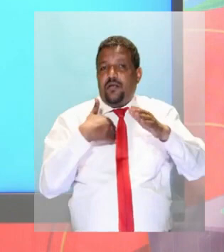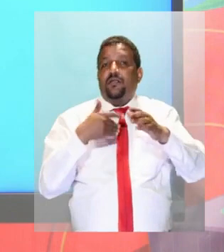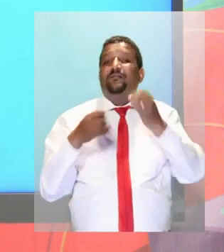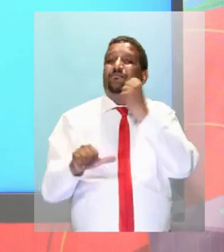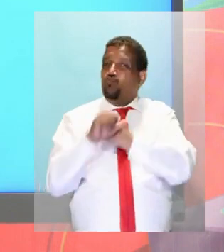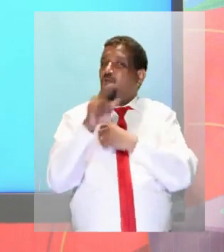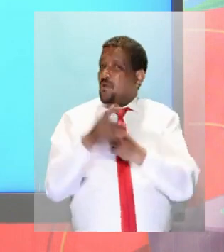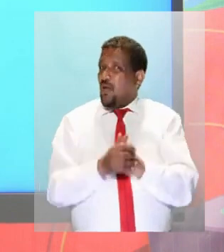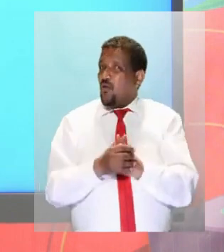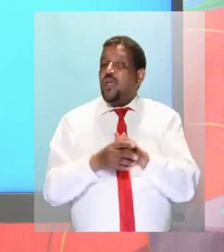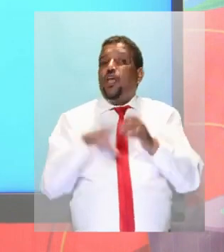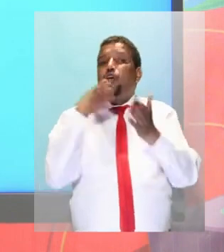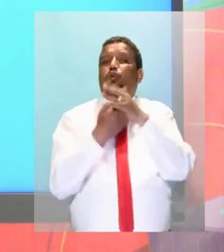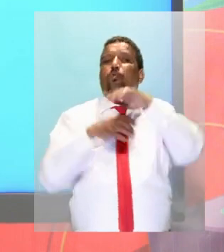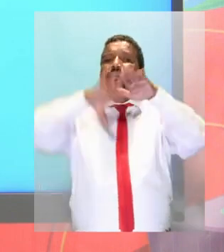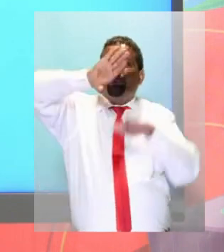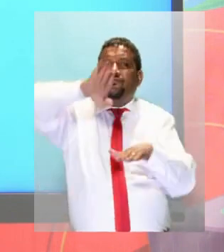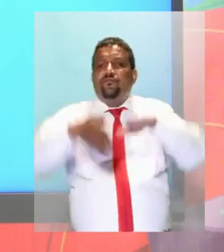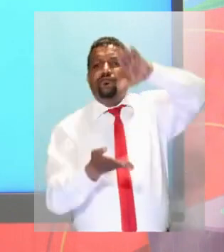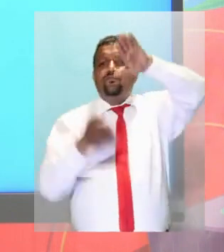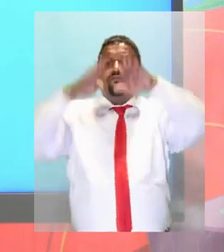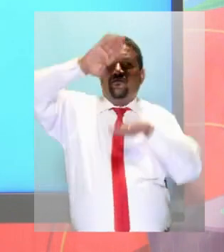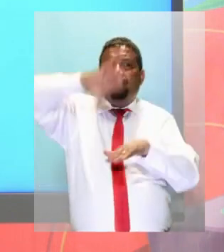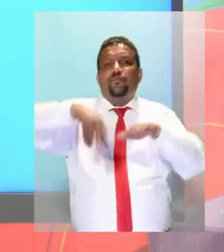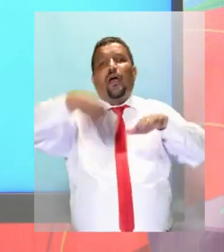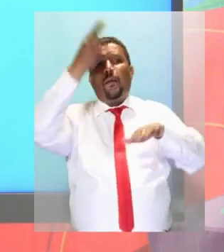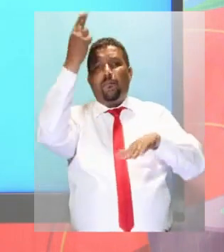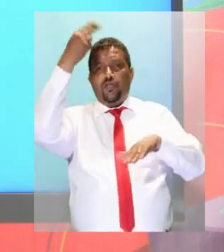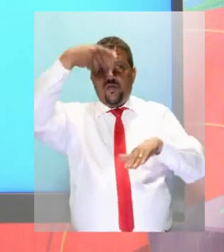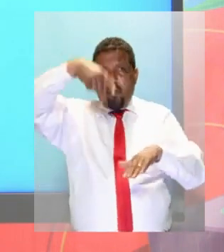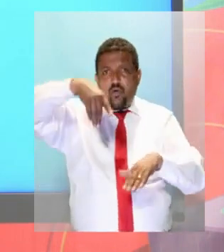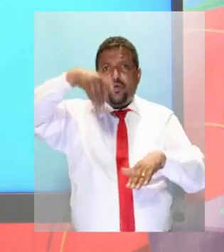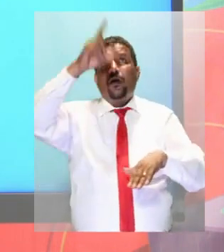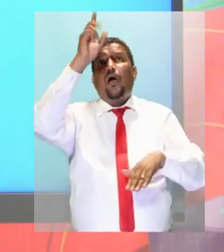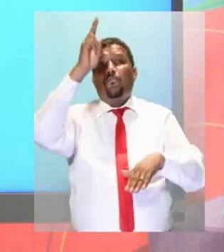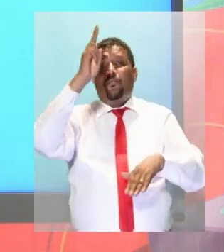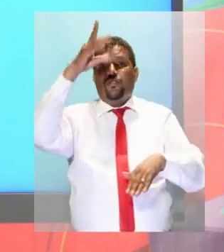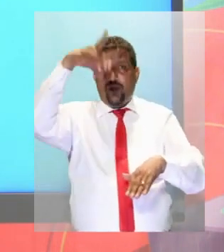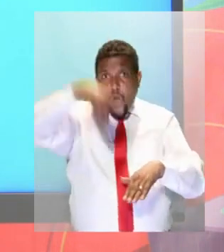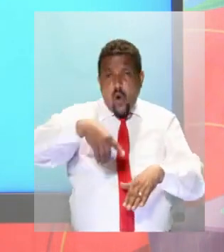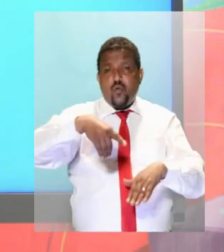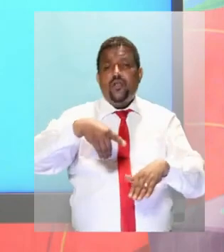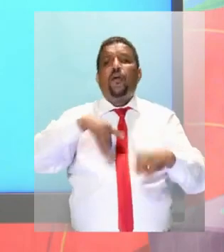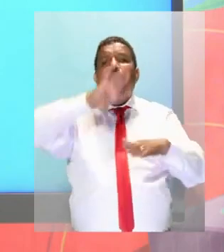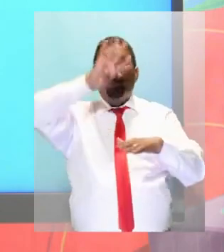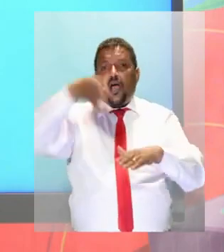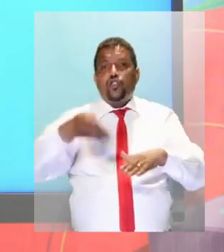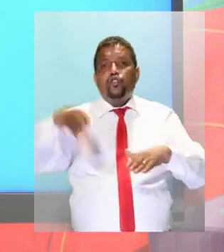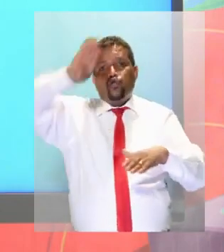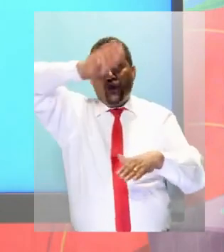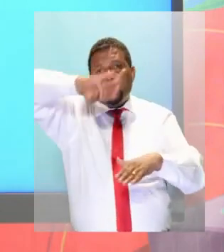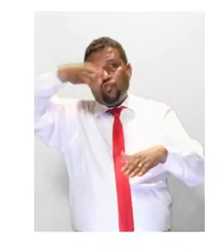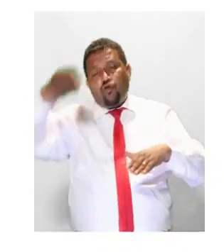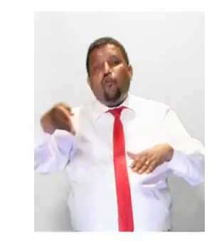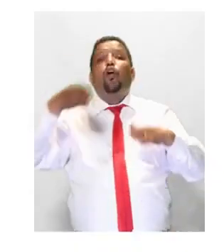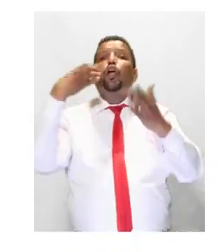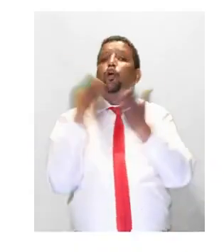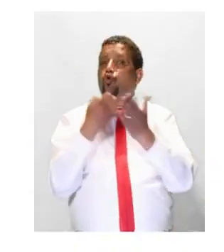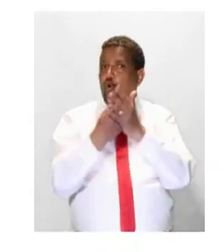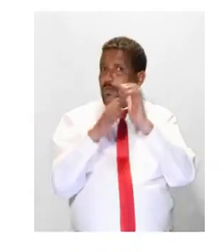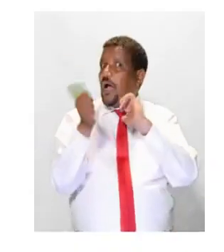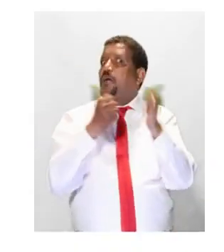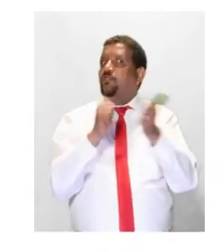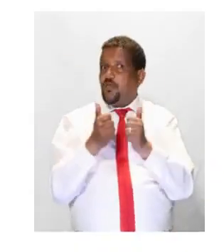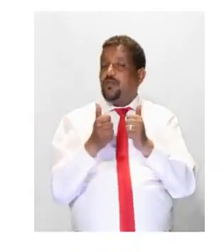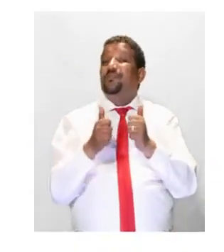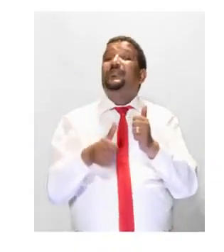The economic fluctuations, the up and down fluctuations of economic activities is another disadvantage of